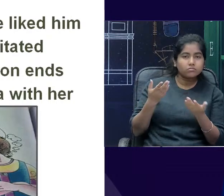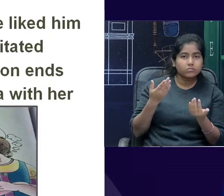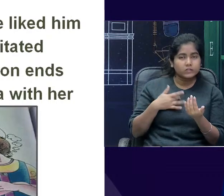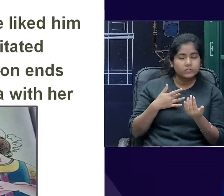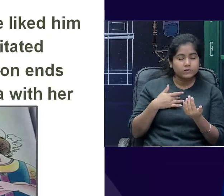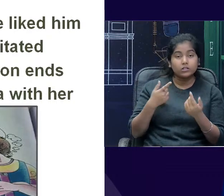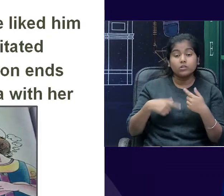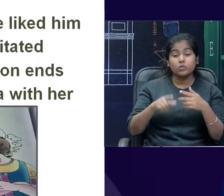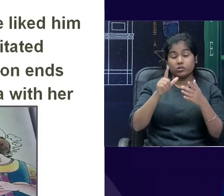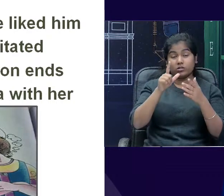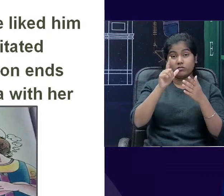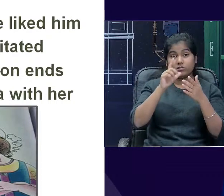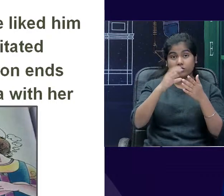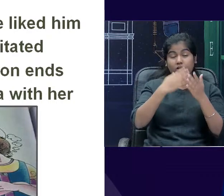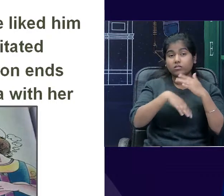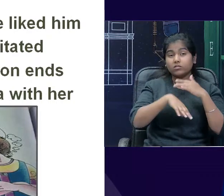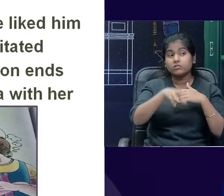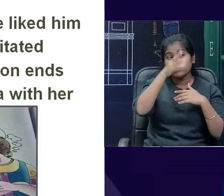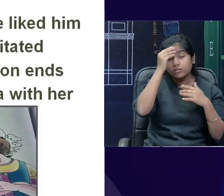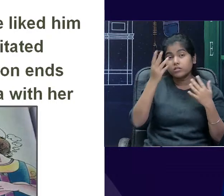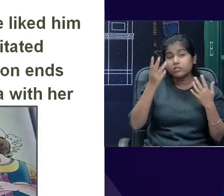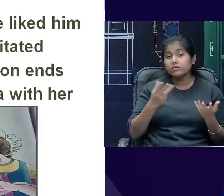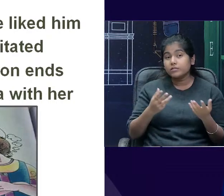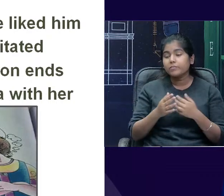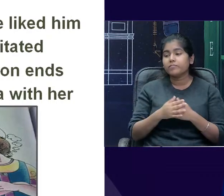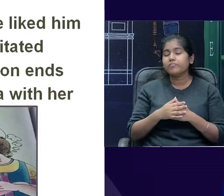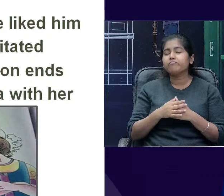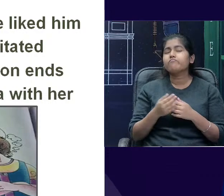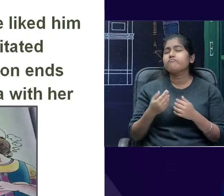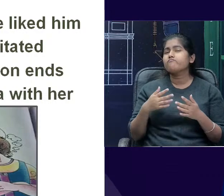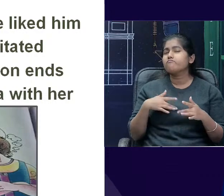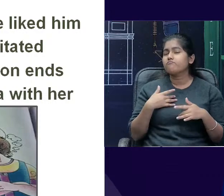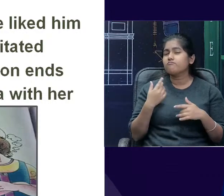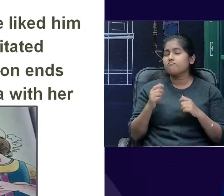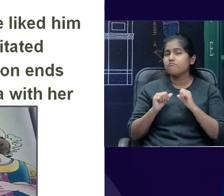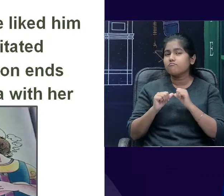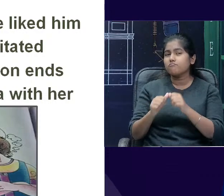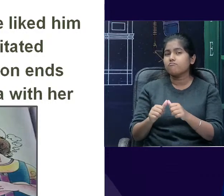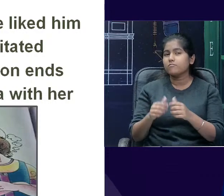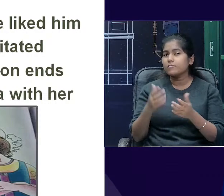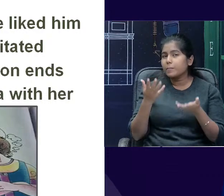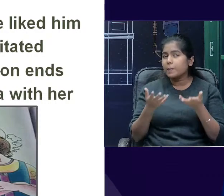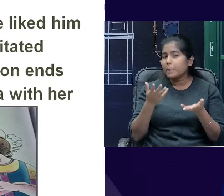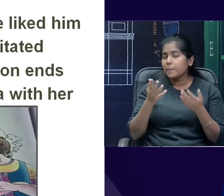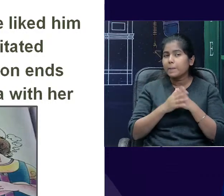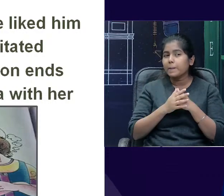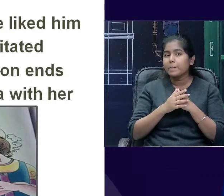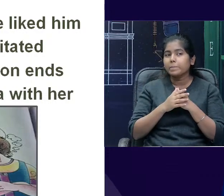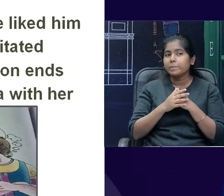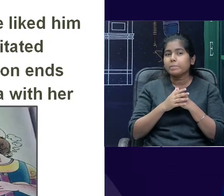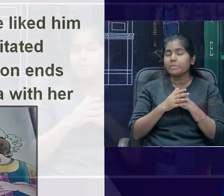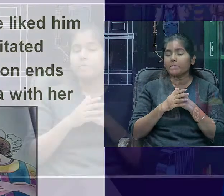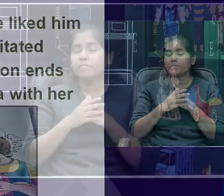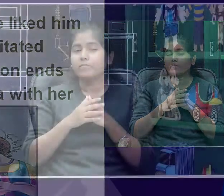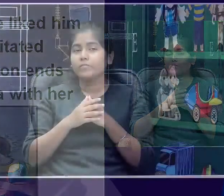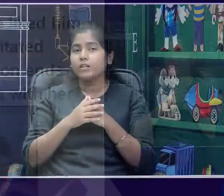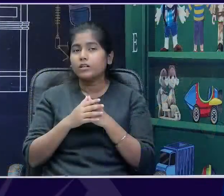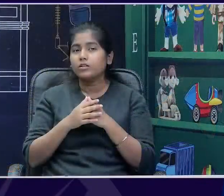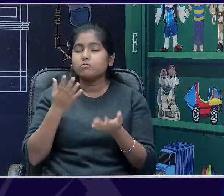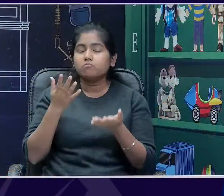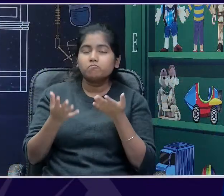we learn? Right. I think we do not, make